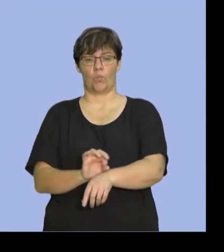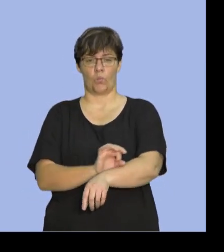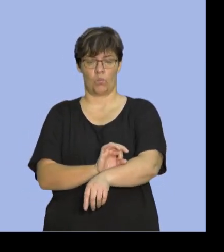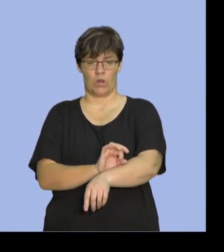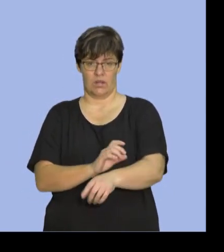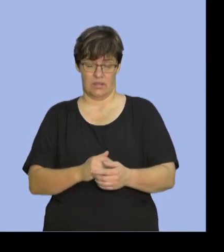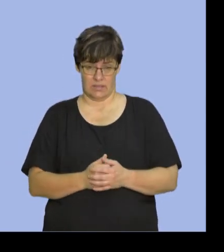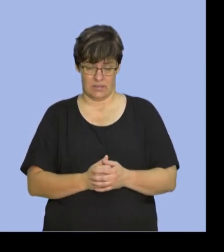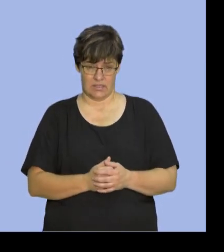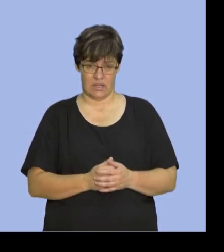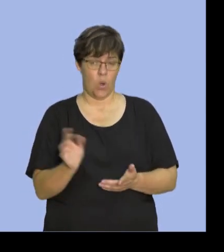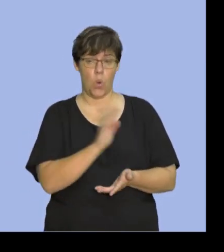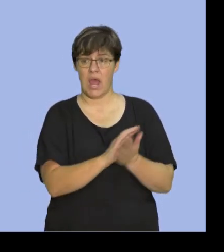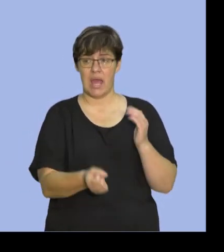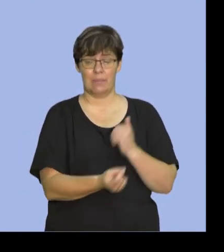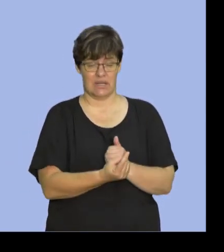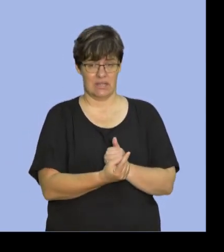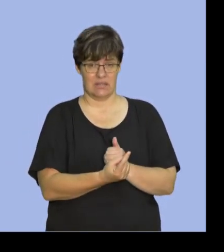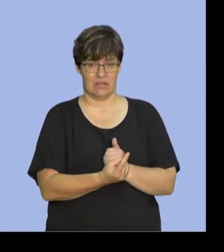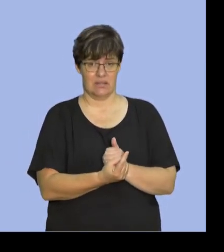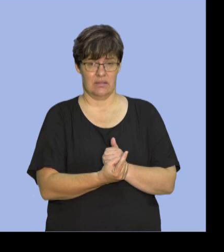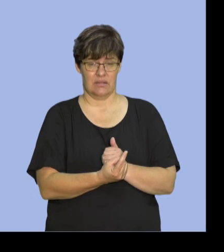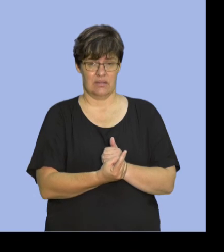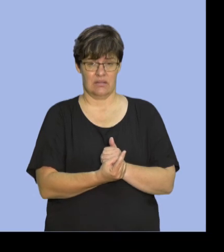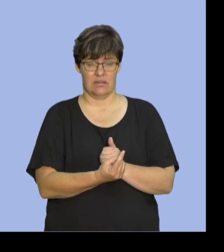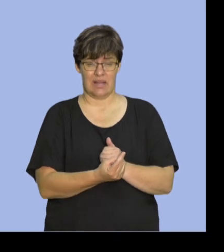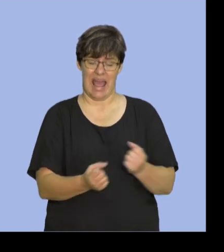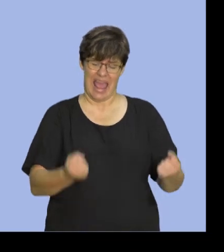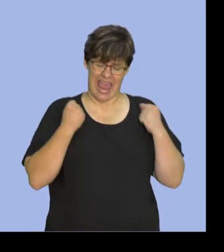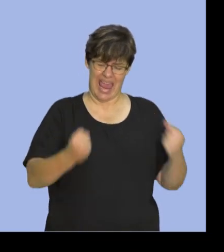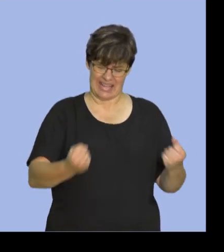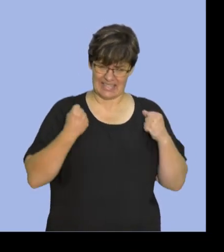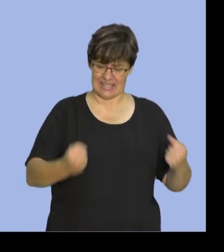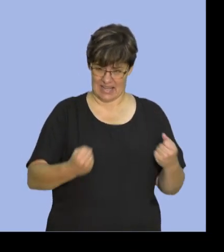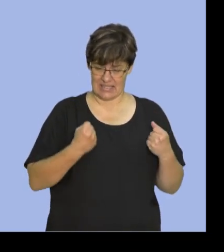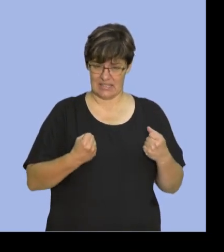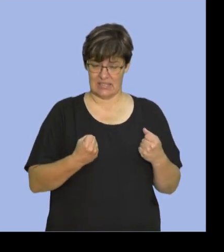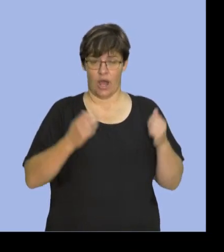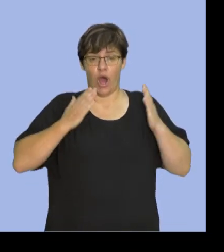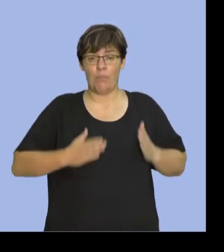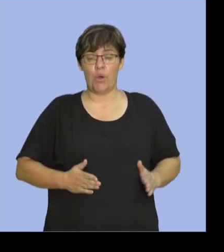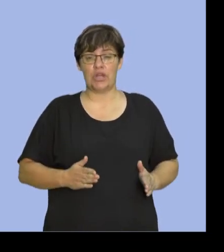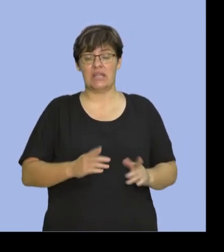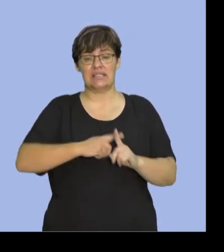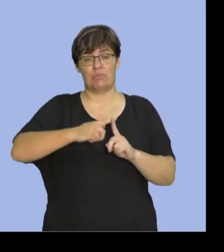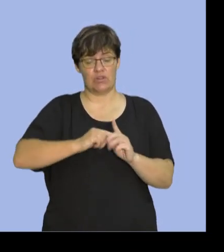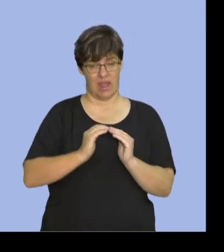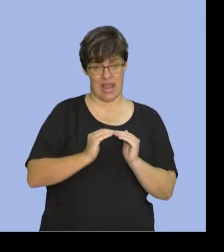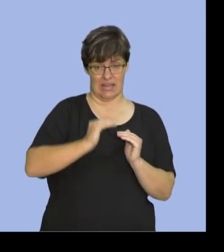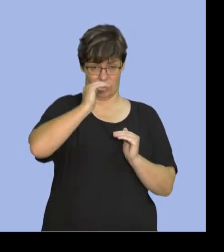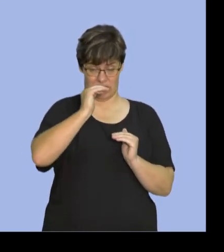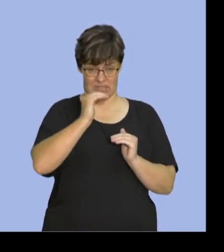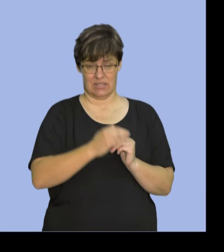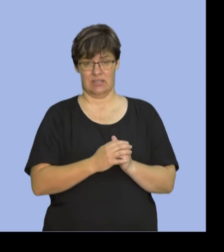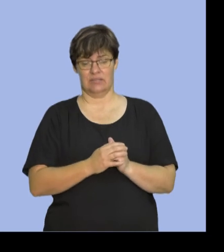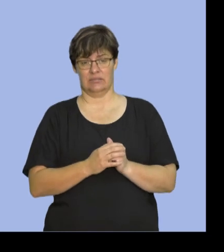So essentially what happens during the strenuous exercise is that the core body temperature tends to increase a bit. Again, that